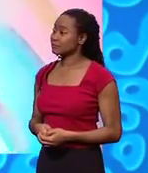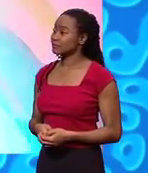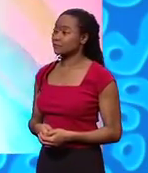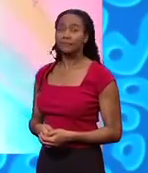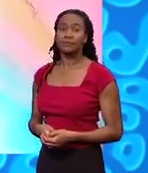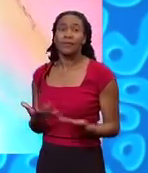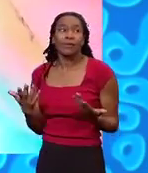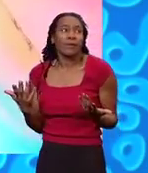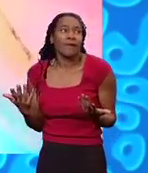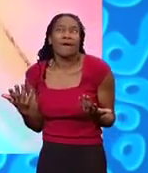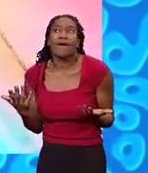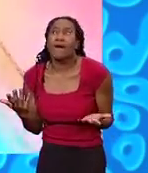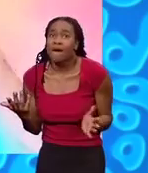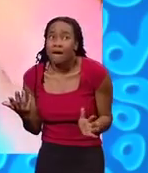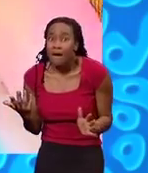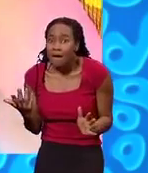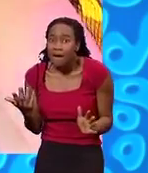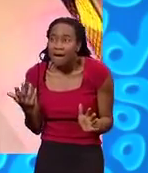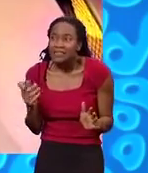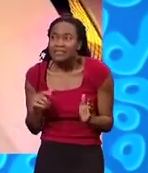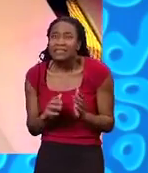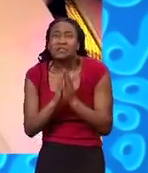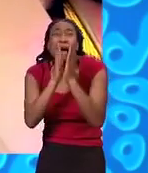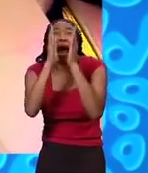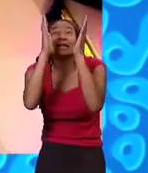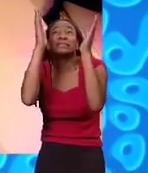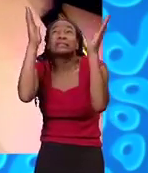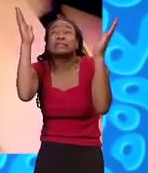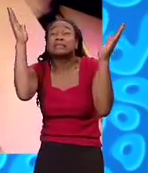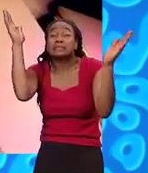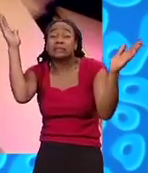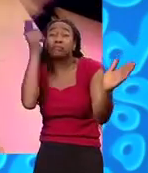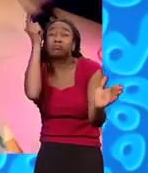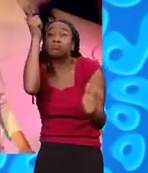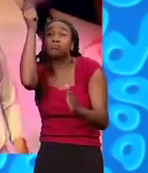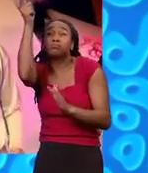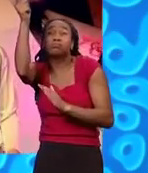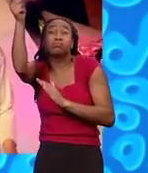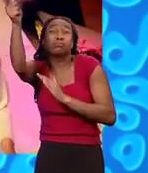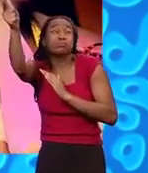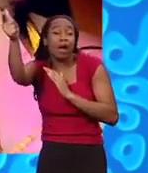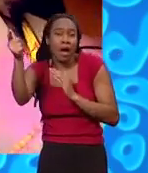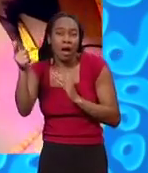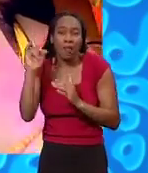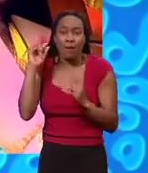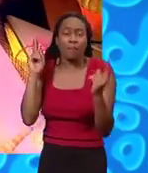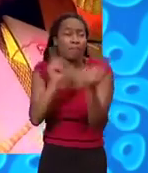tonight. Space is so huge that there's always a chance we might bump into an